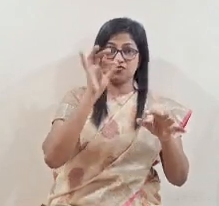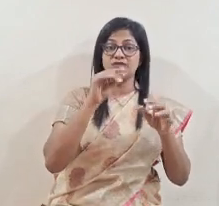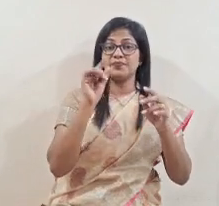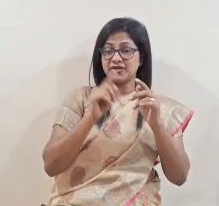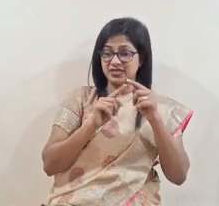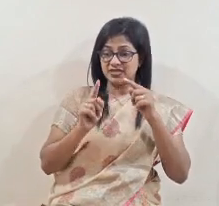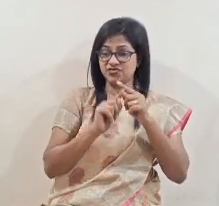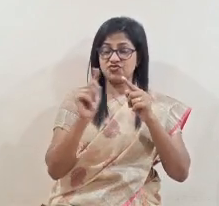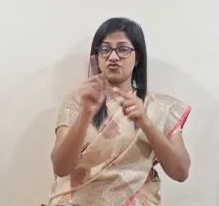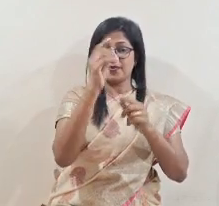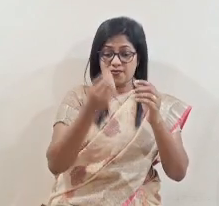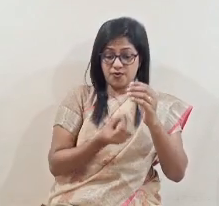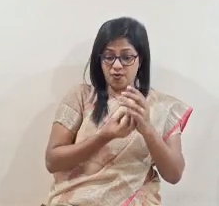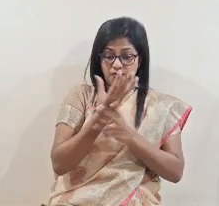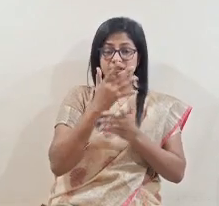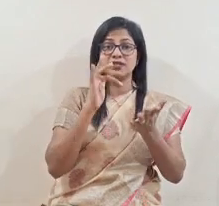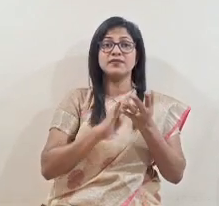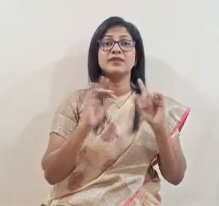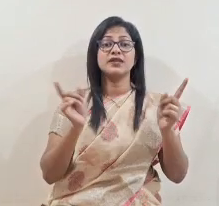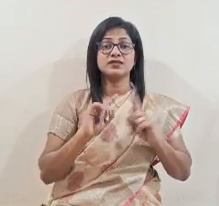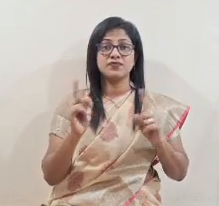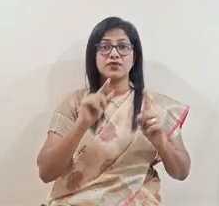data? What is the data you have used?